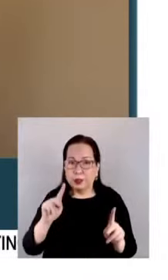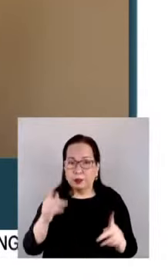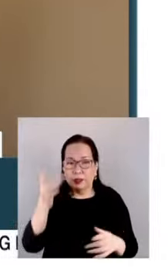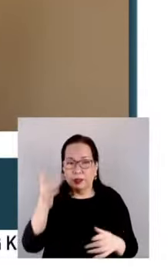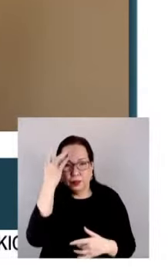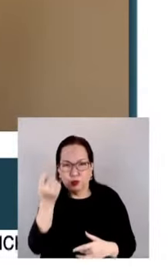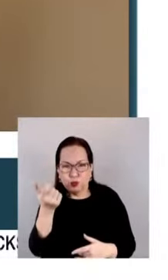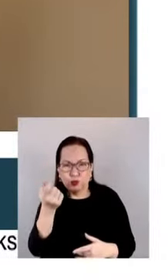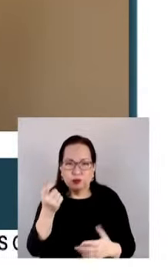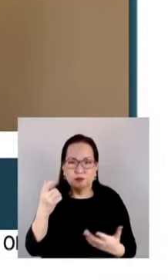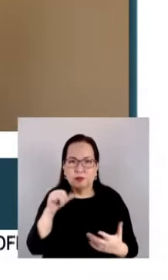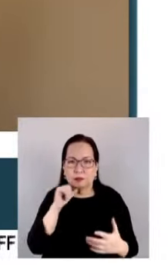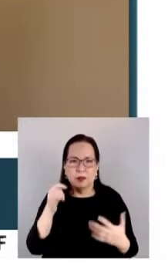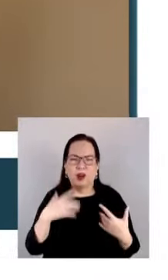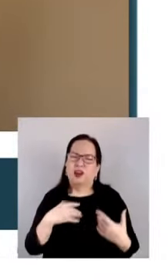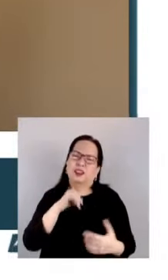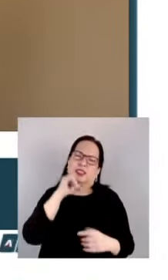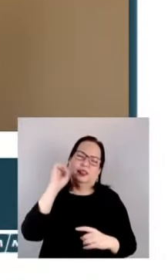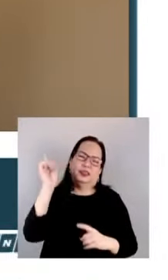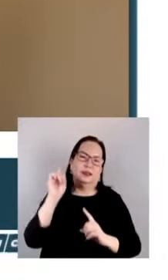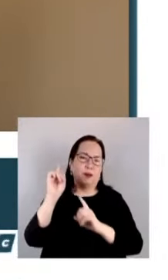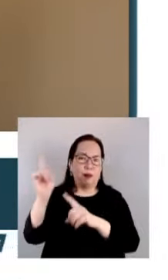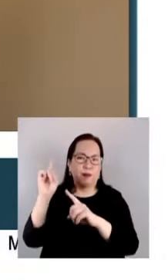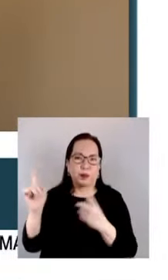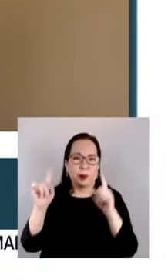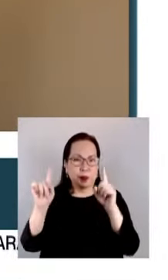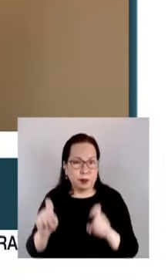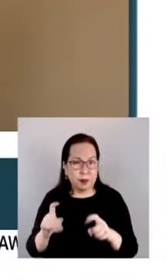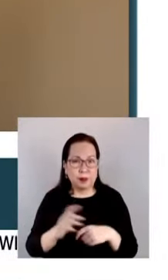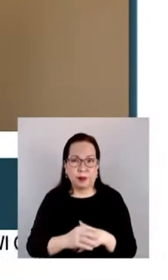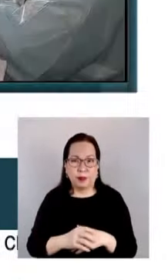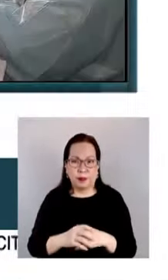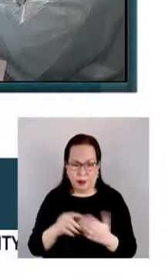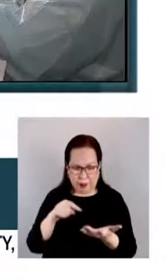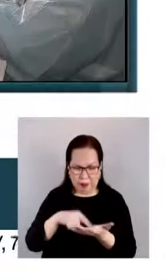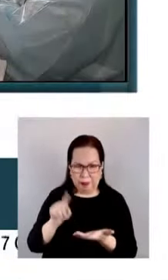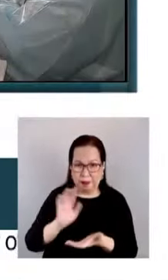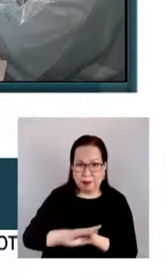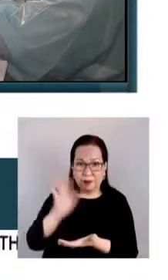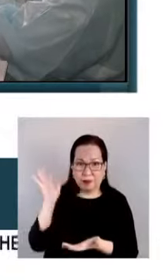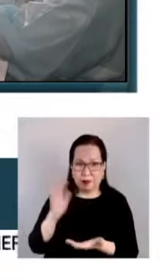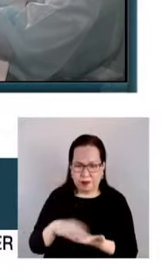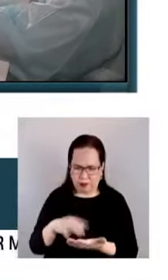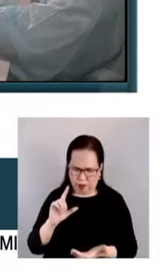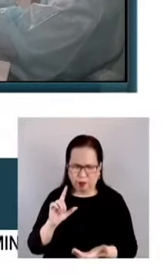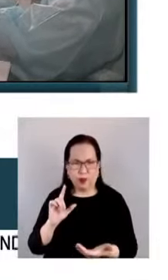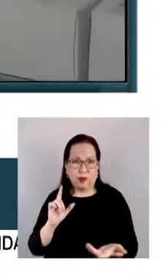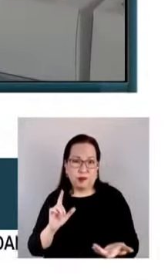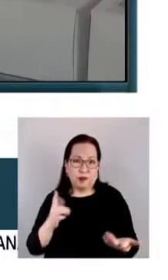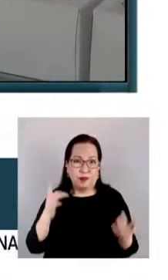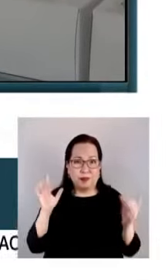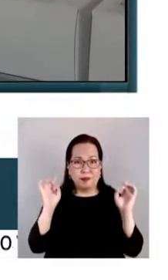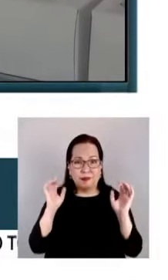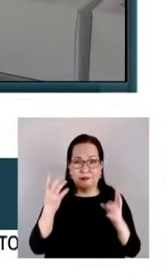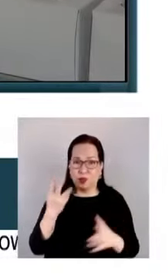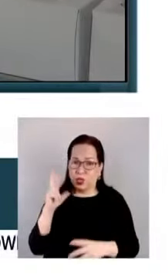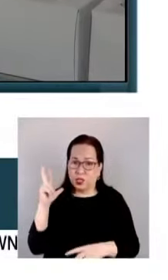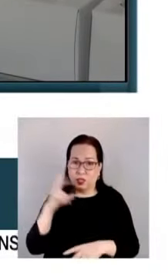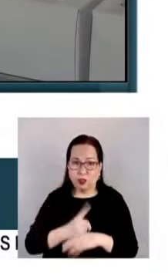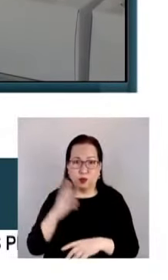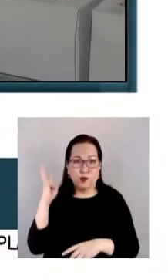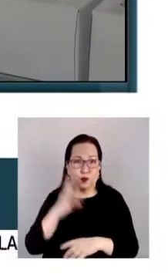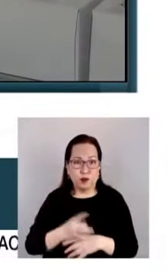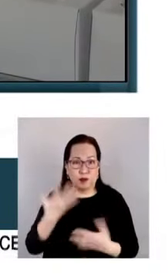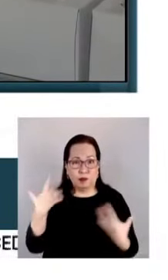Why will they test? They will be paying a lot, and they only have mild symptoms. after 3-4 days, they are okay.